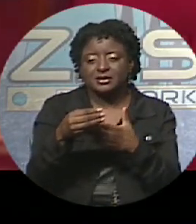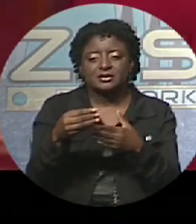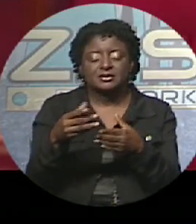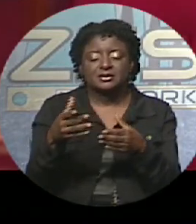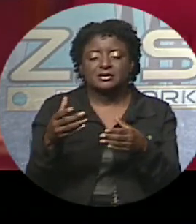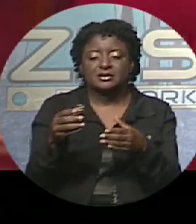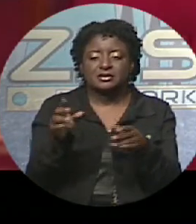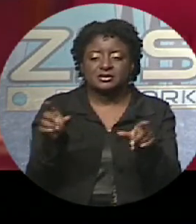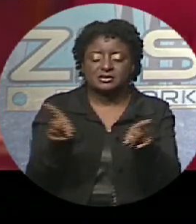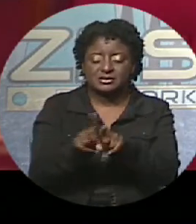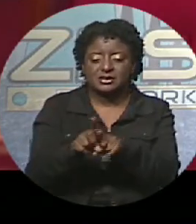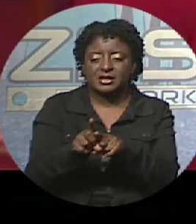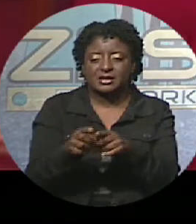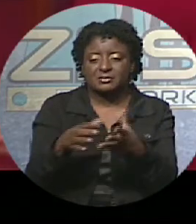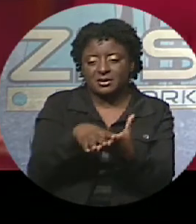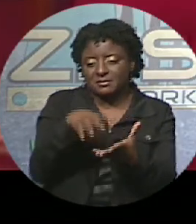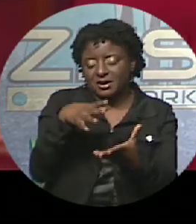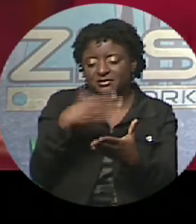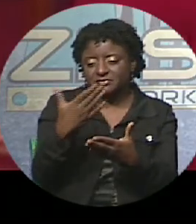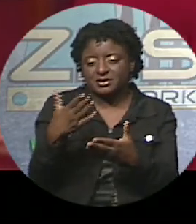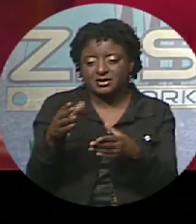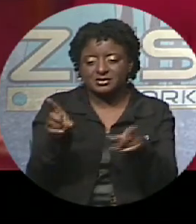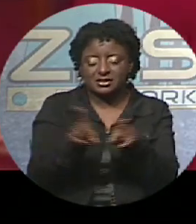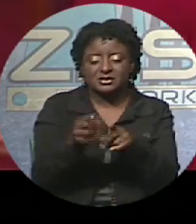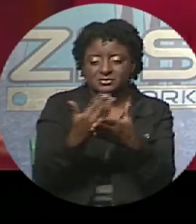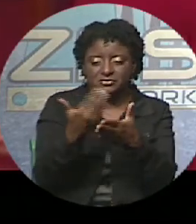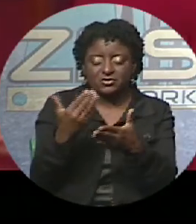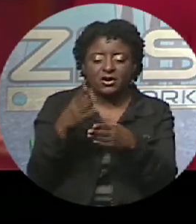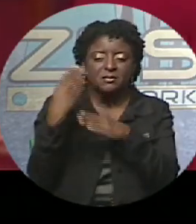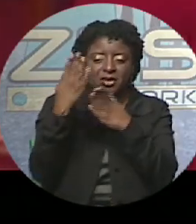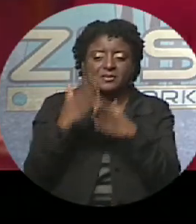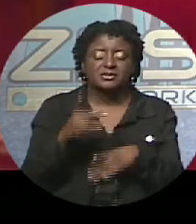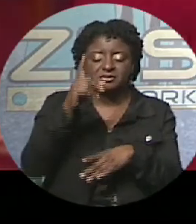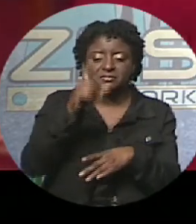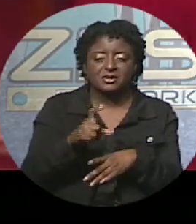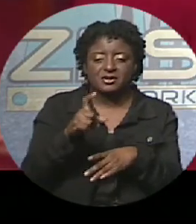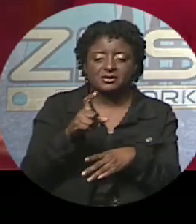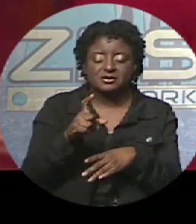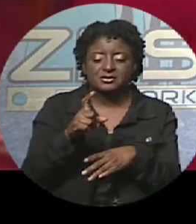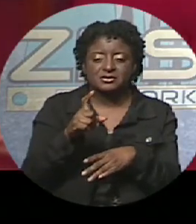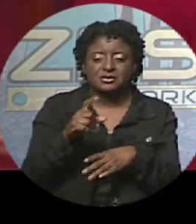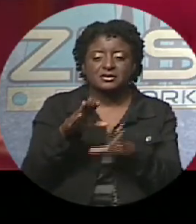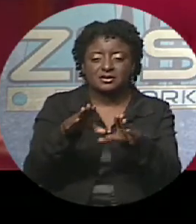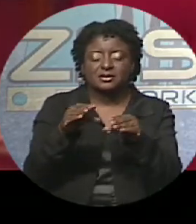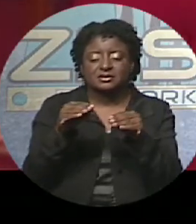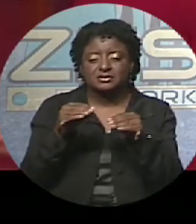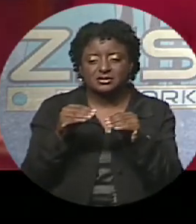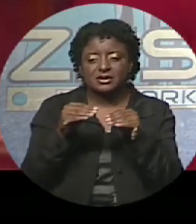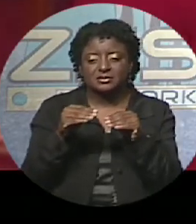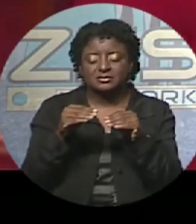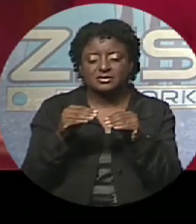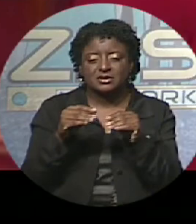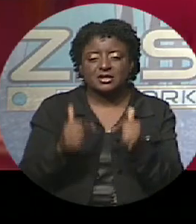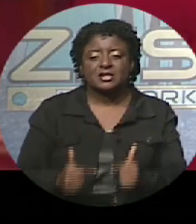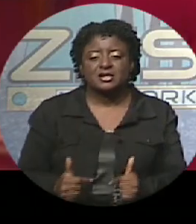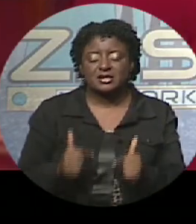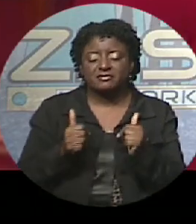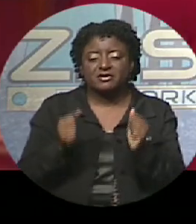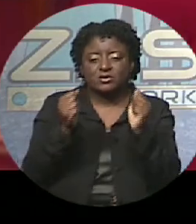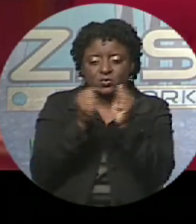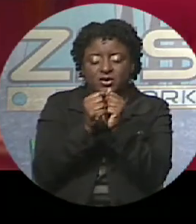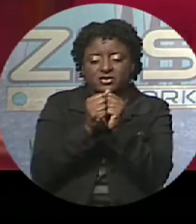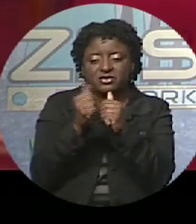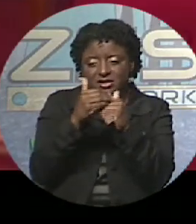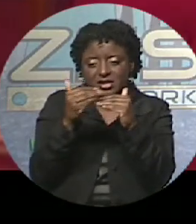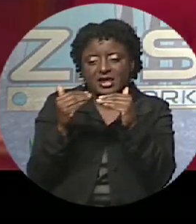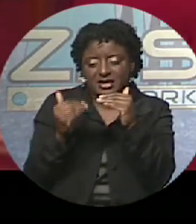before. And Bahamians must become accustomed to living with less and keeping less in